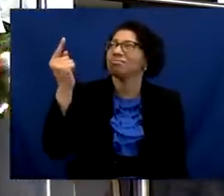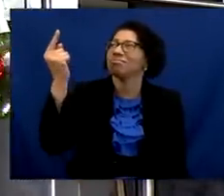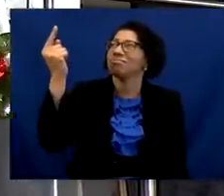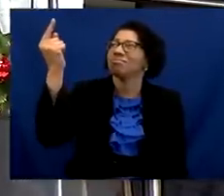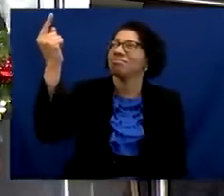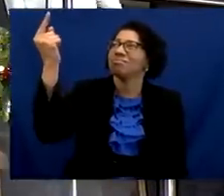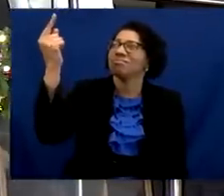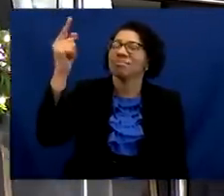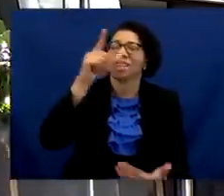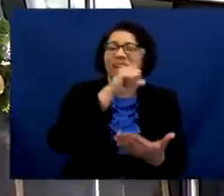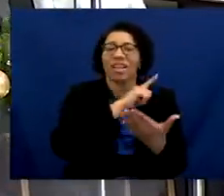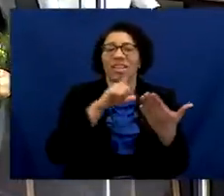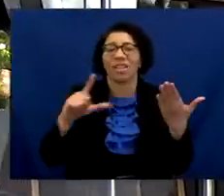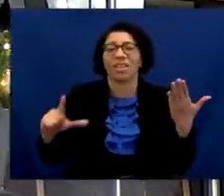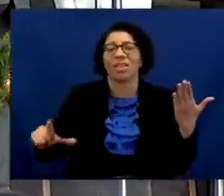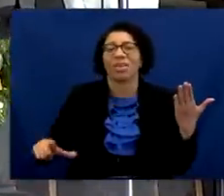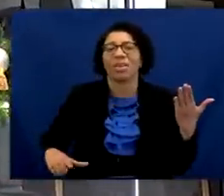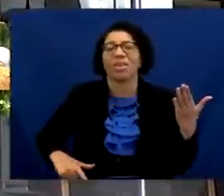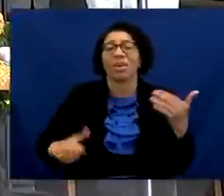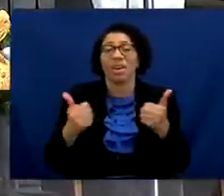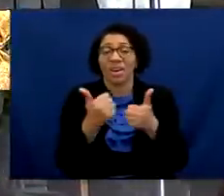the Lord Most High.